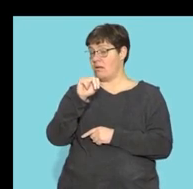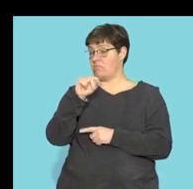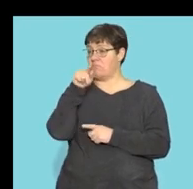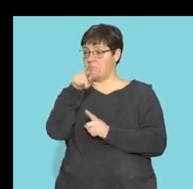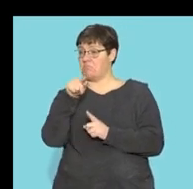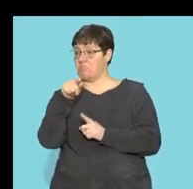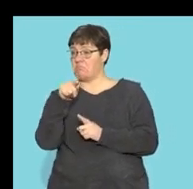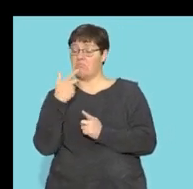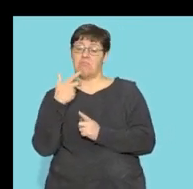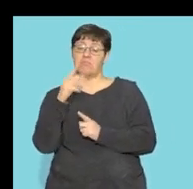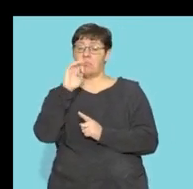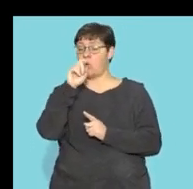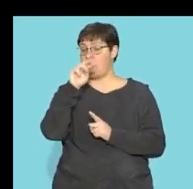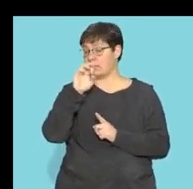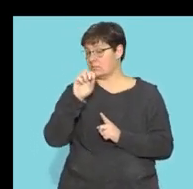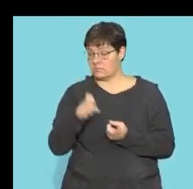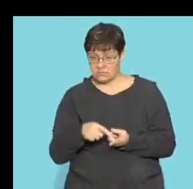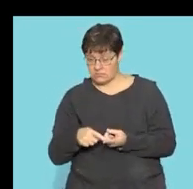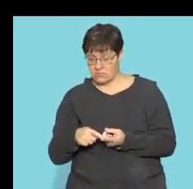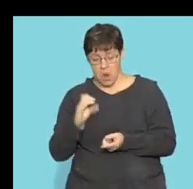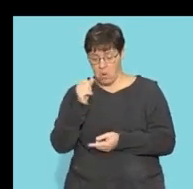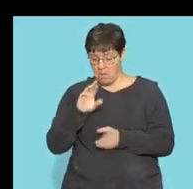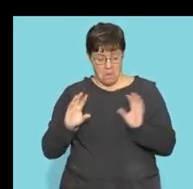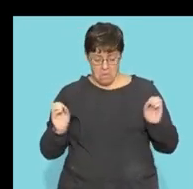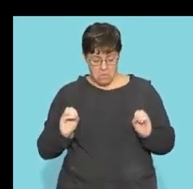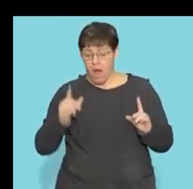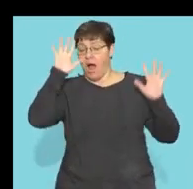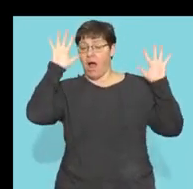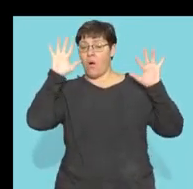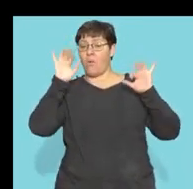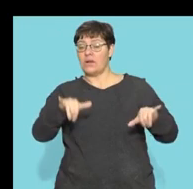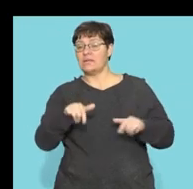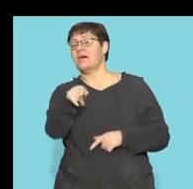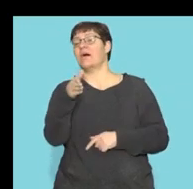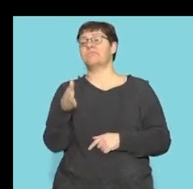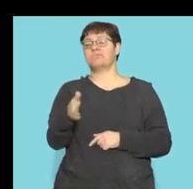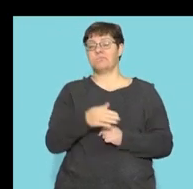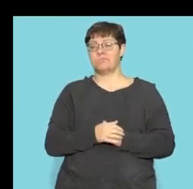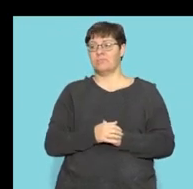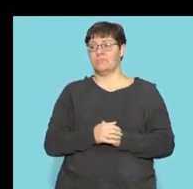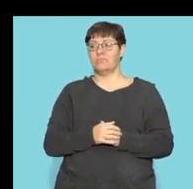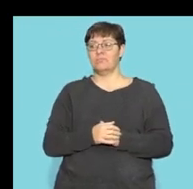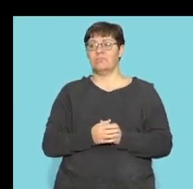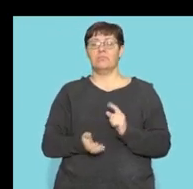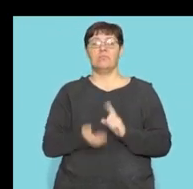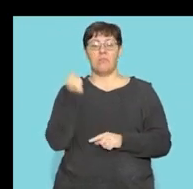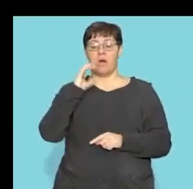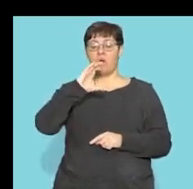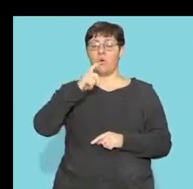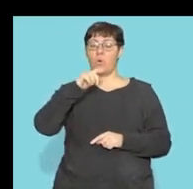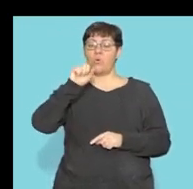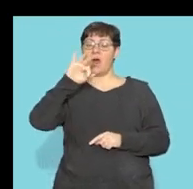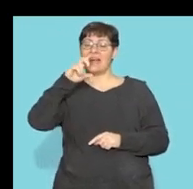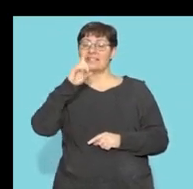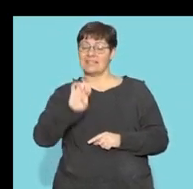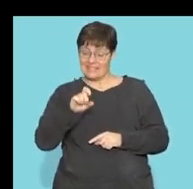ion. There's an ion. There's a bromide ion. There's no copper ion, but wait, there we go.